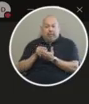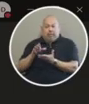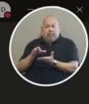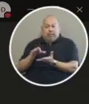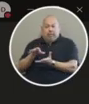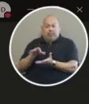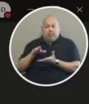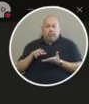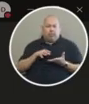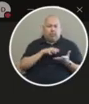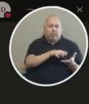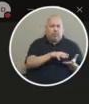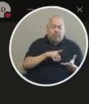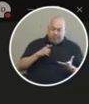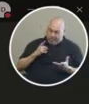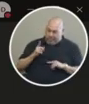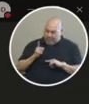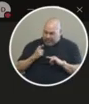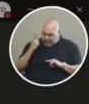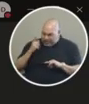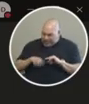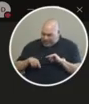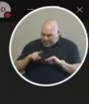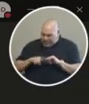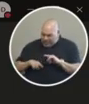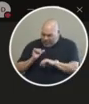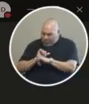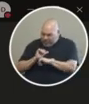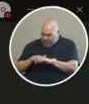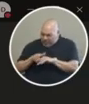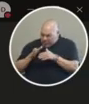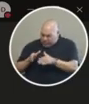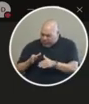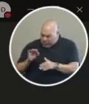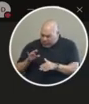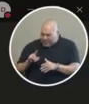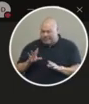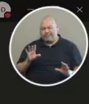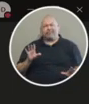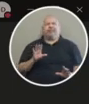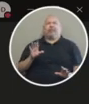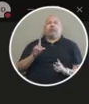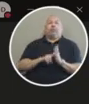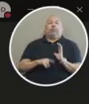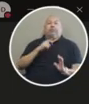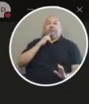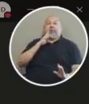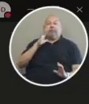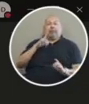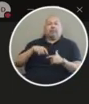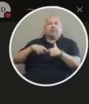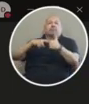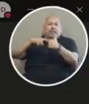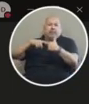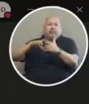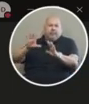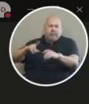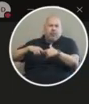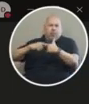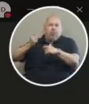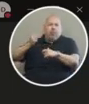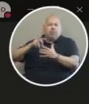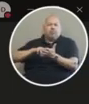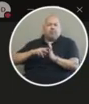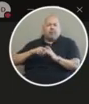just because the workers can be working on the streets? What I'm saying is that it would be suspended. And